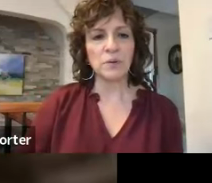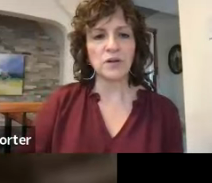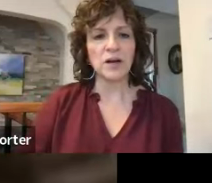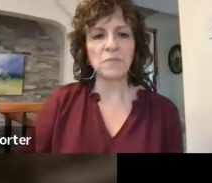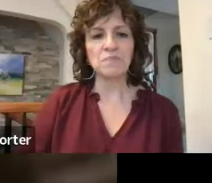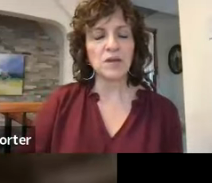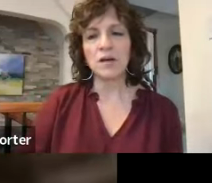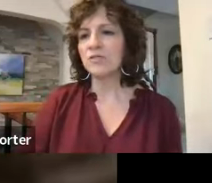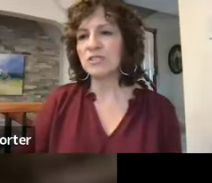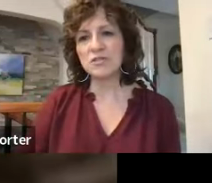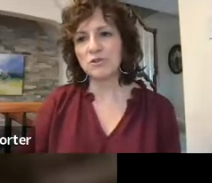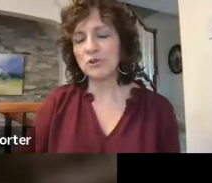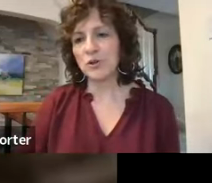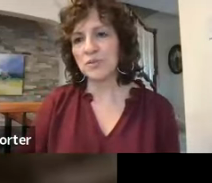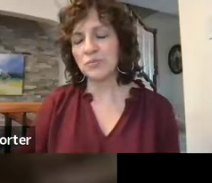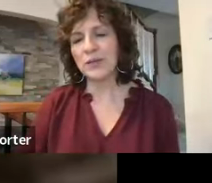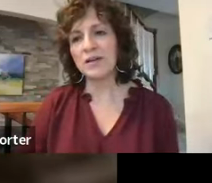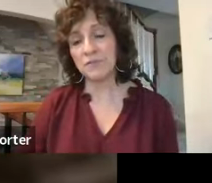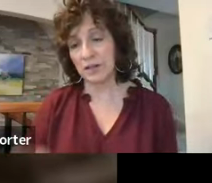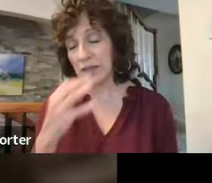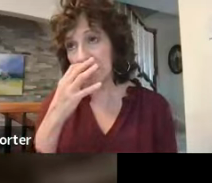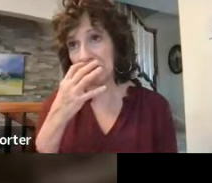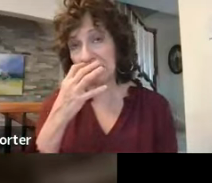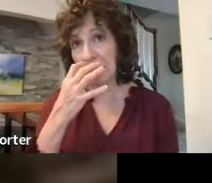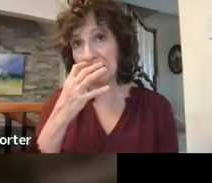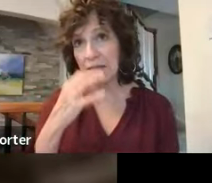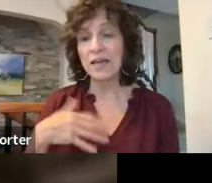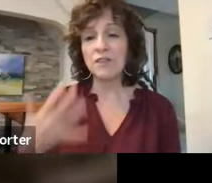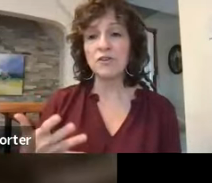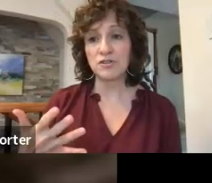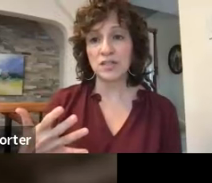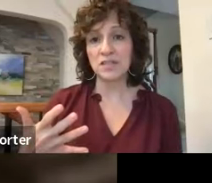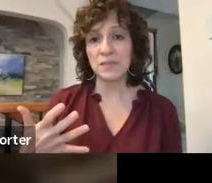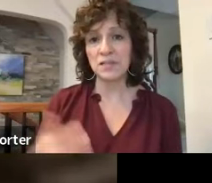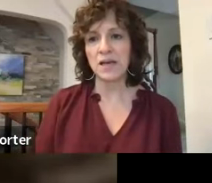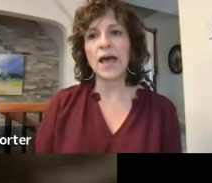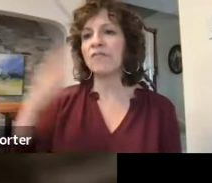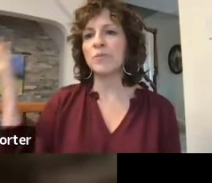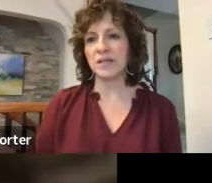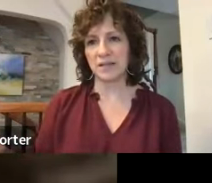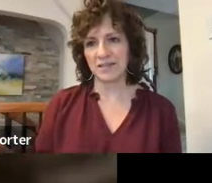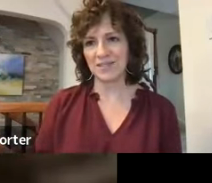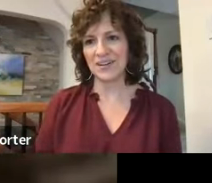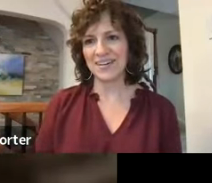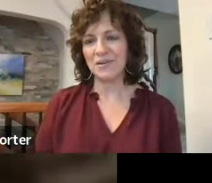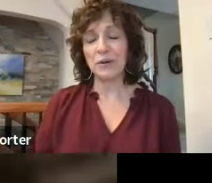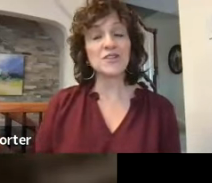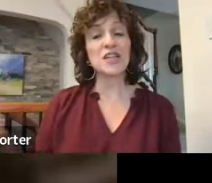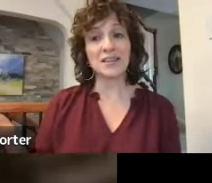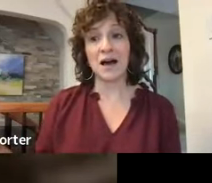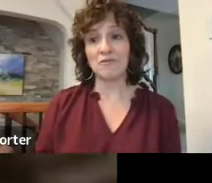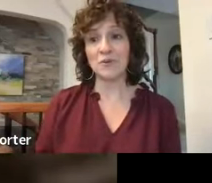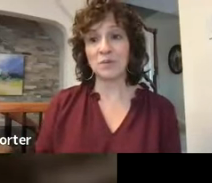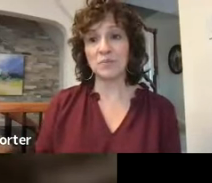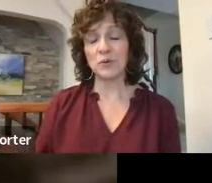young people. Addressing social norms. Kids love to tell us if they're using a substance. Everybody does this, right? We hear